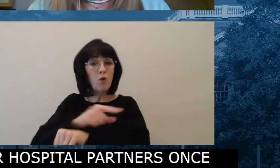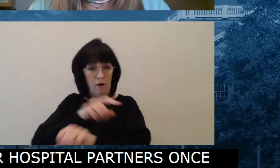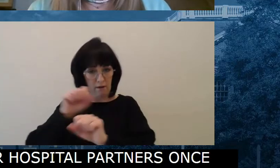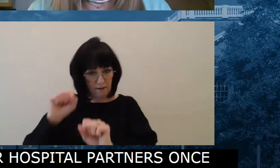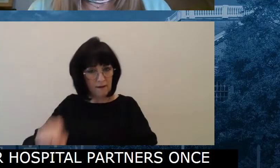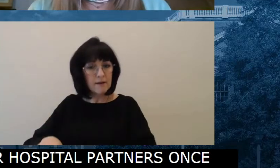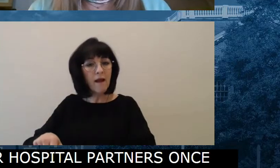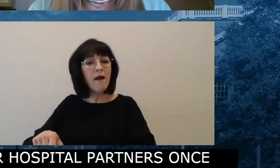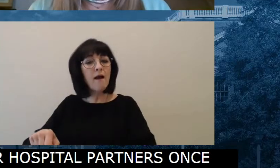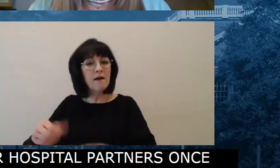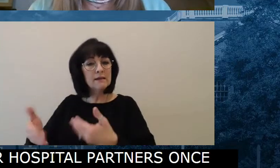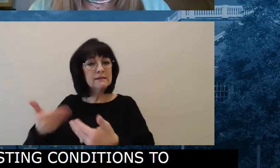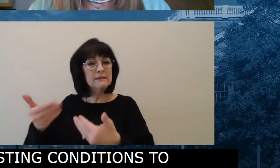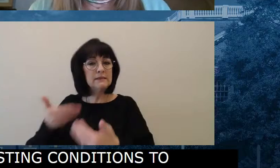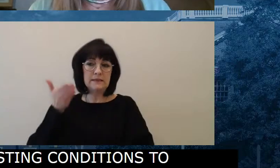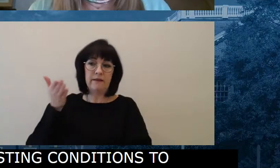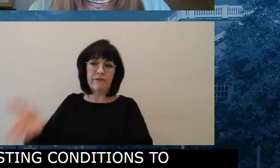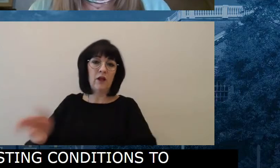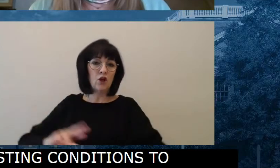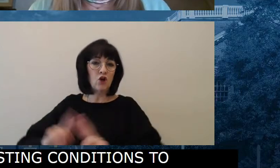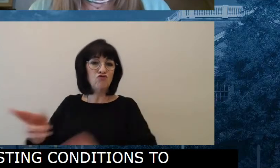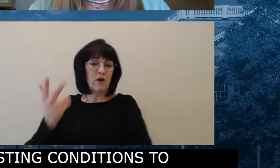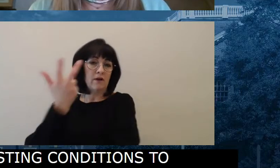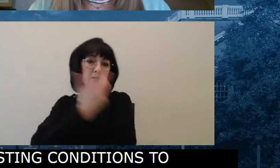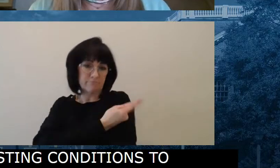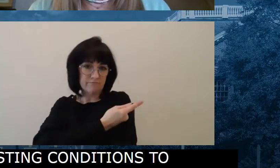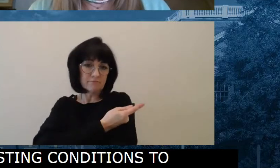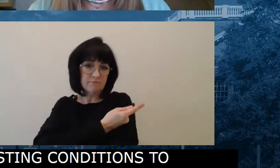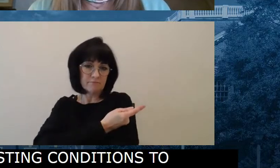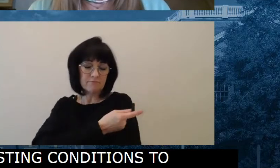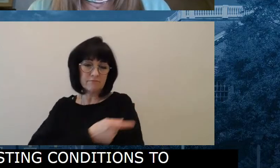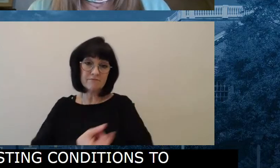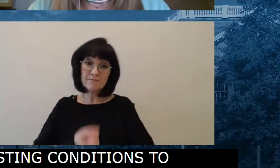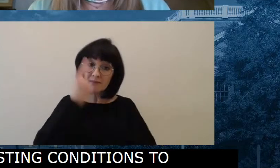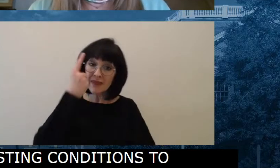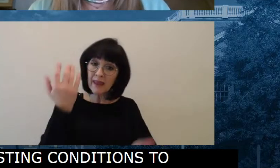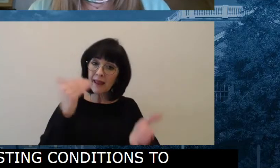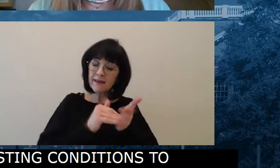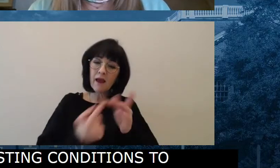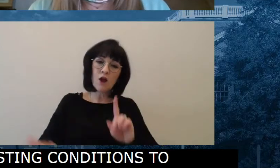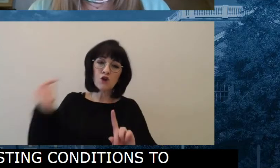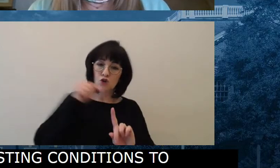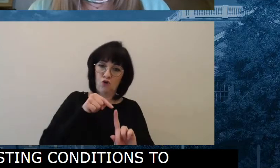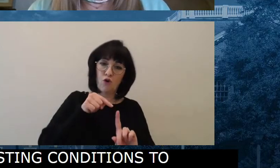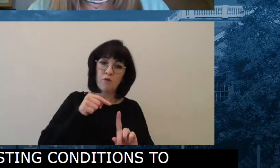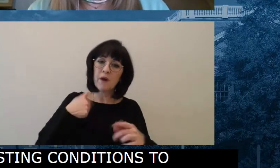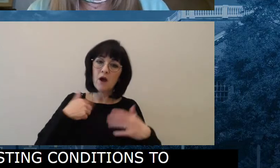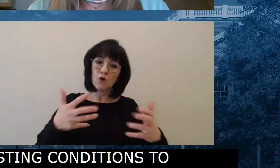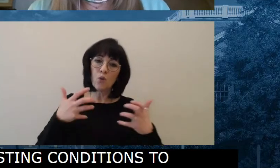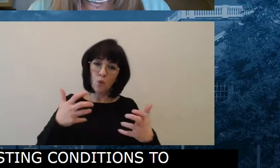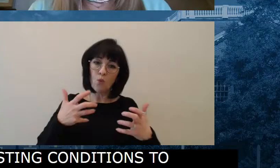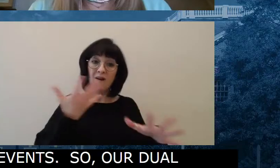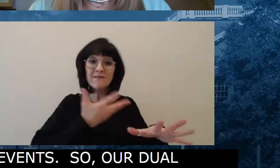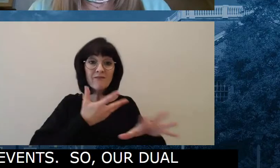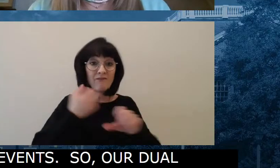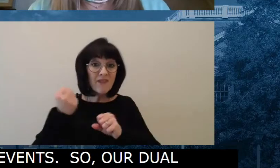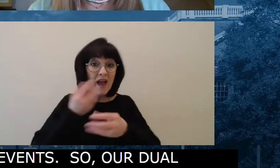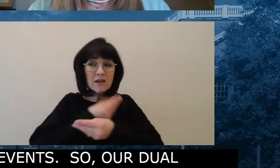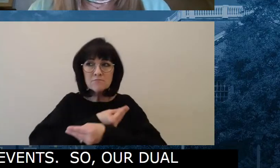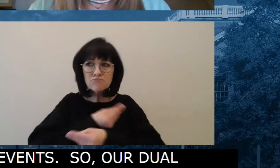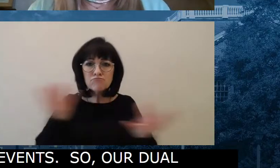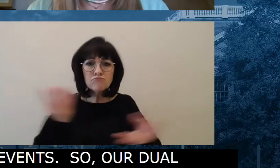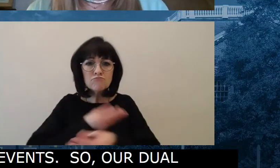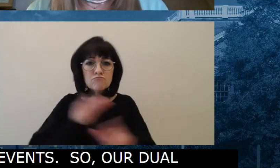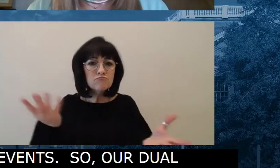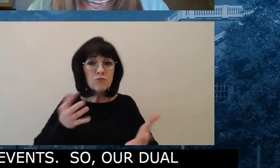dual objectives of fast and fair remain in effect. We are seeing better demographics coming back